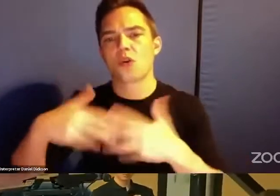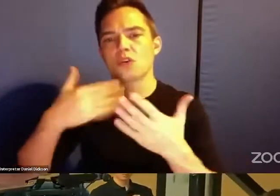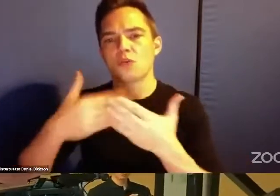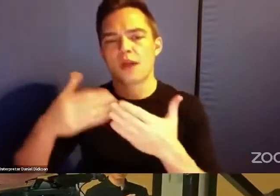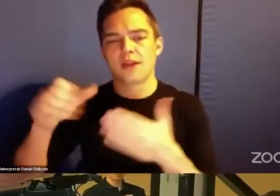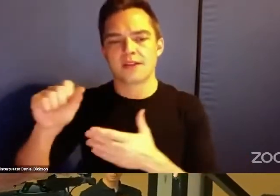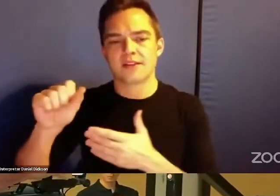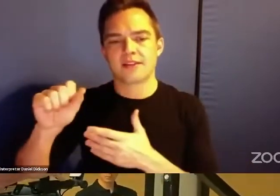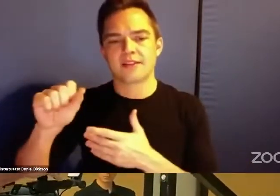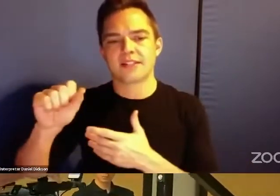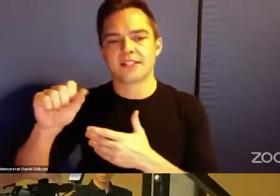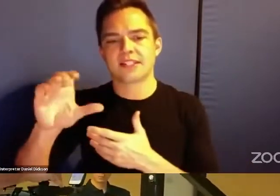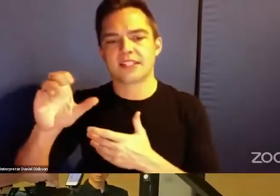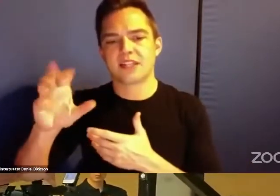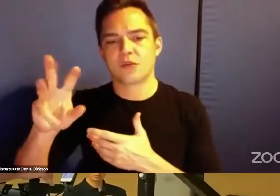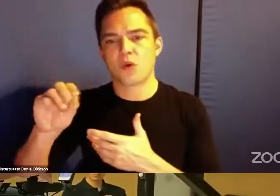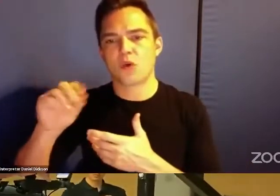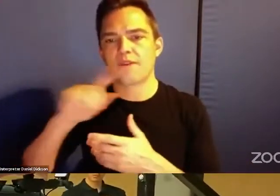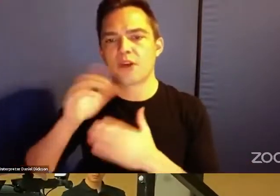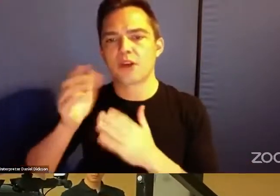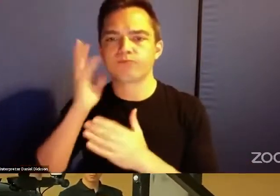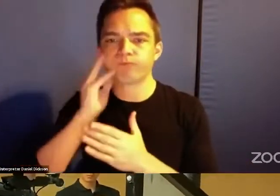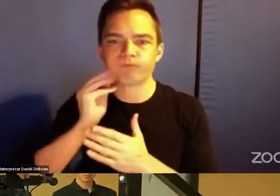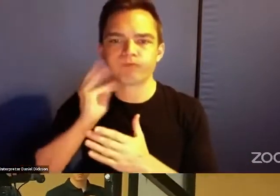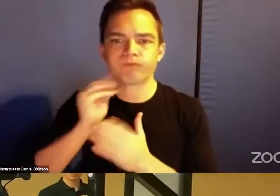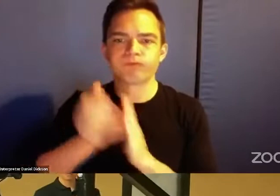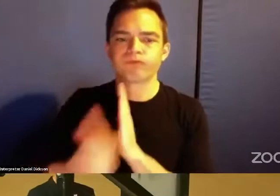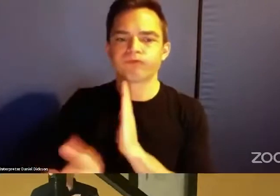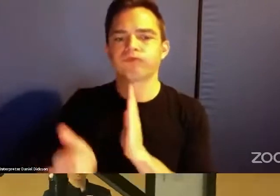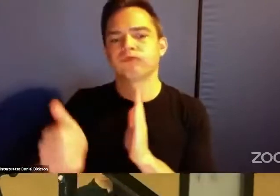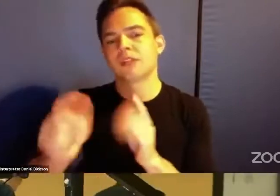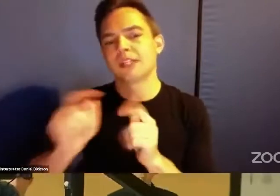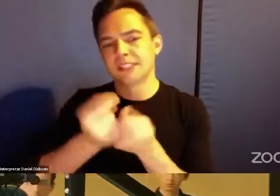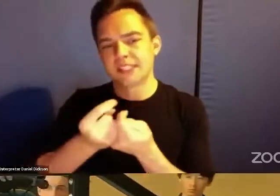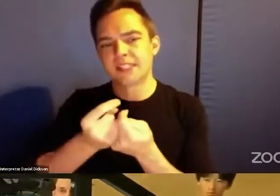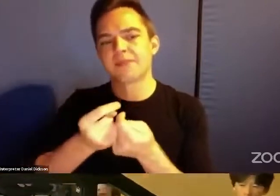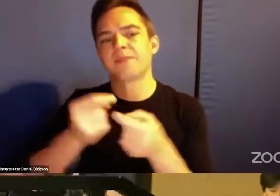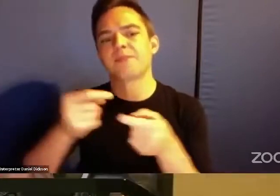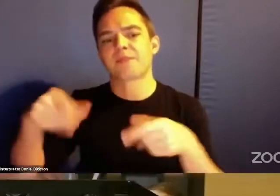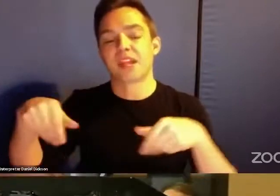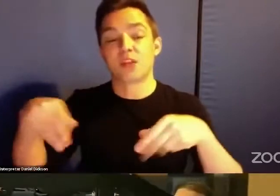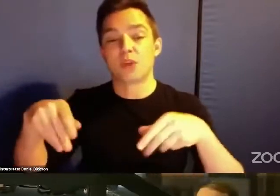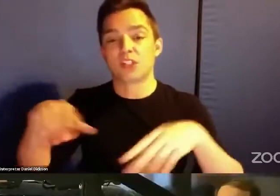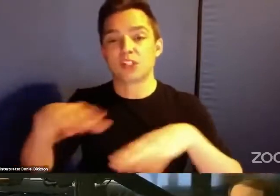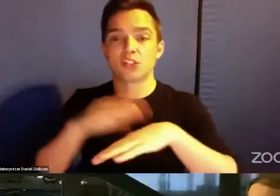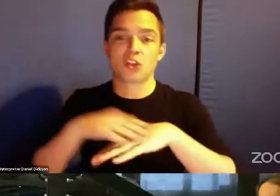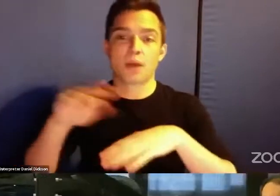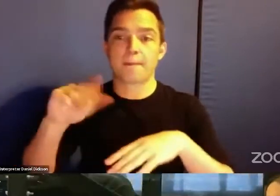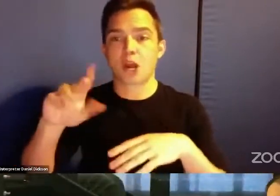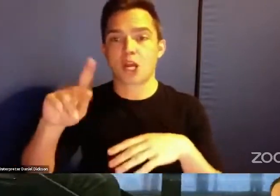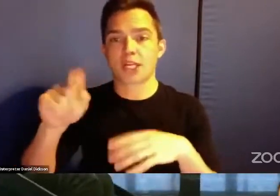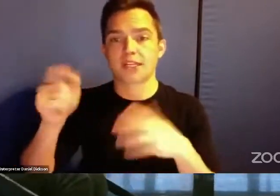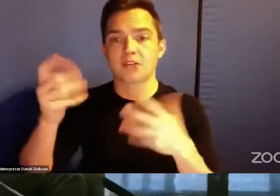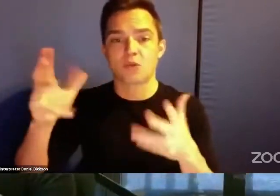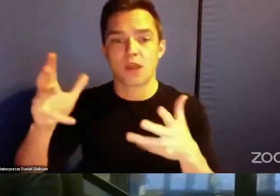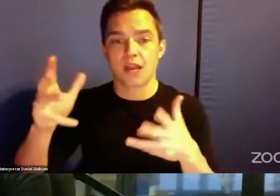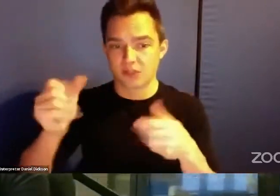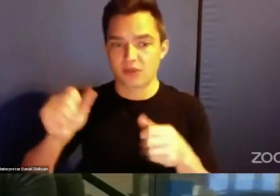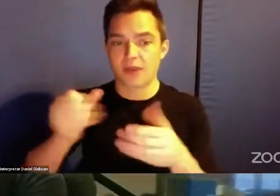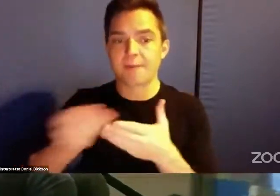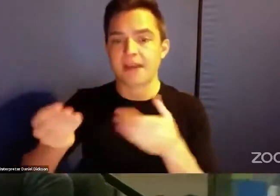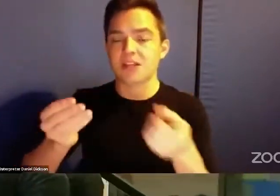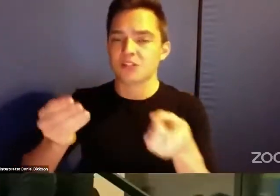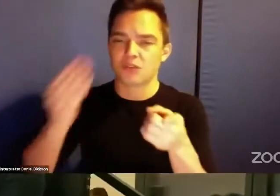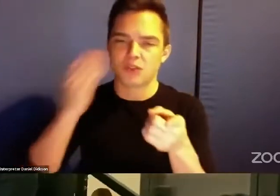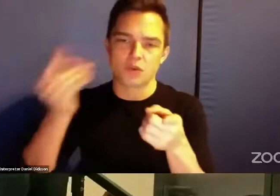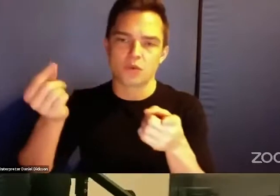wheelchair is on the market, so they exactly know what they do. Now, he's looking very calm, looking very